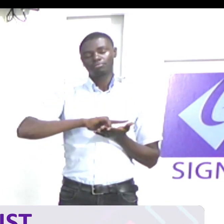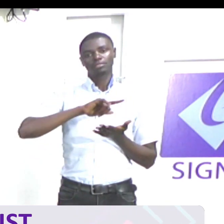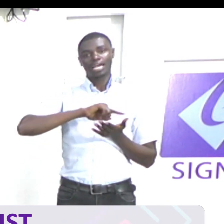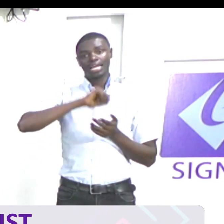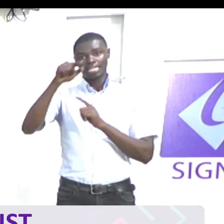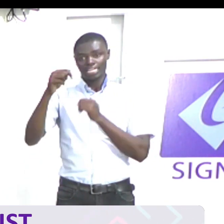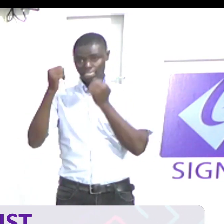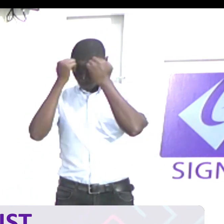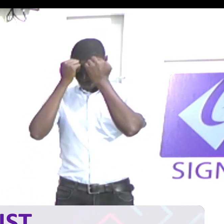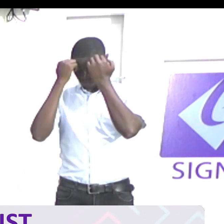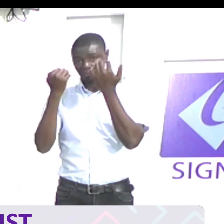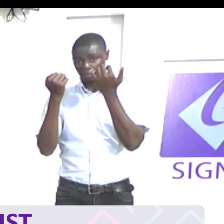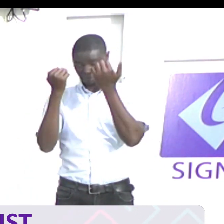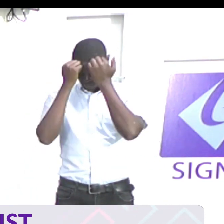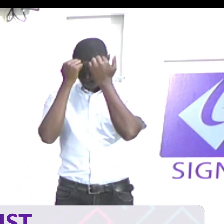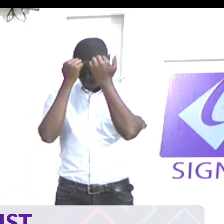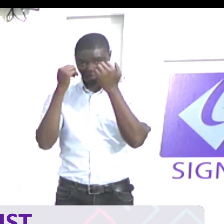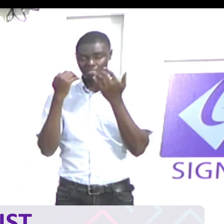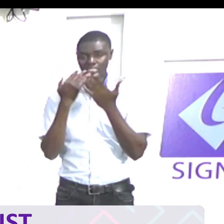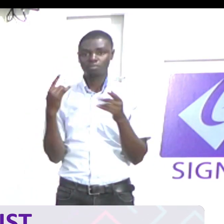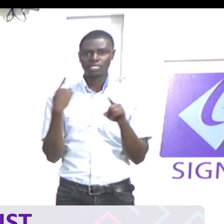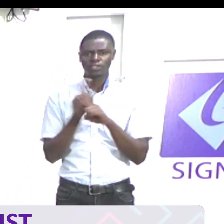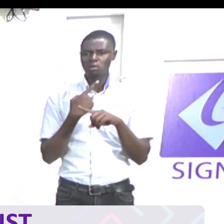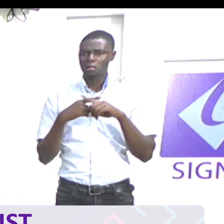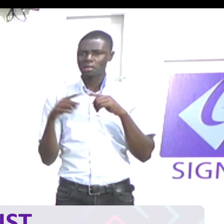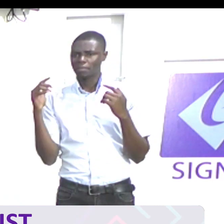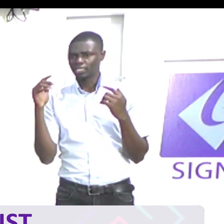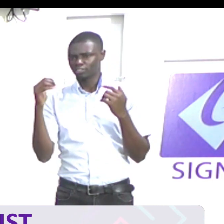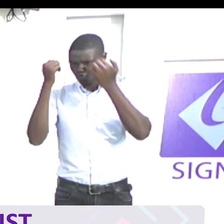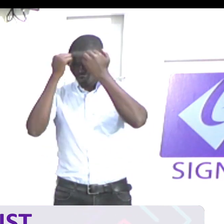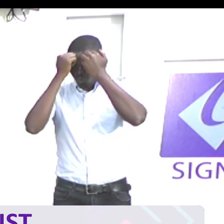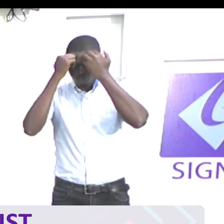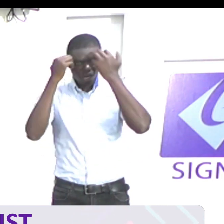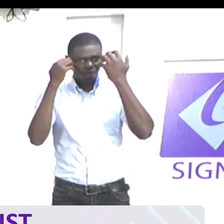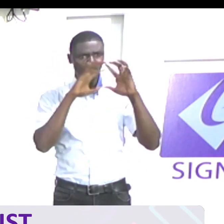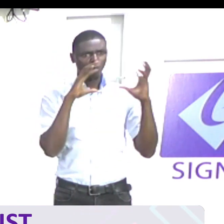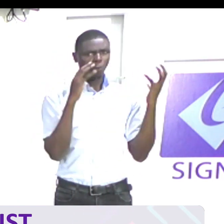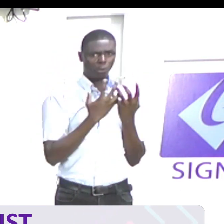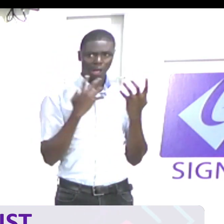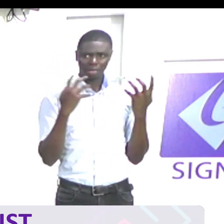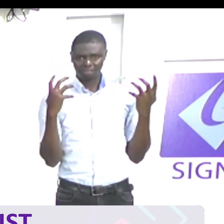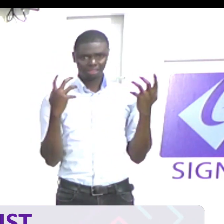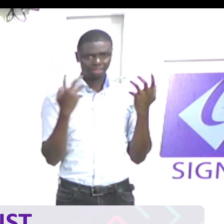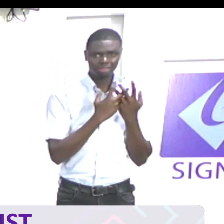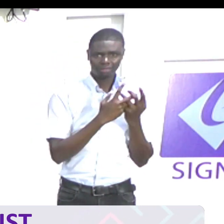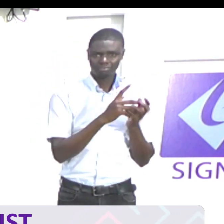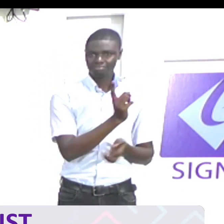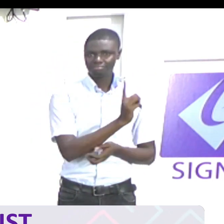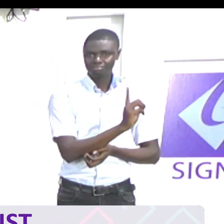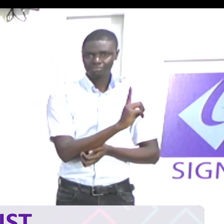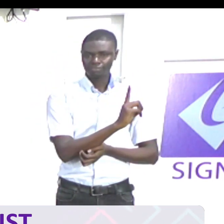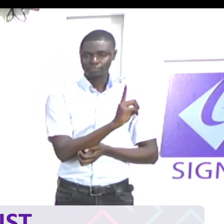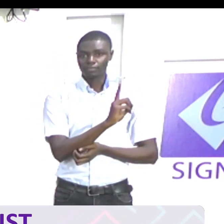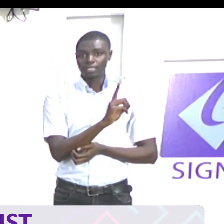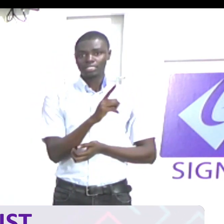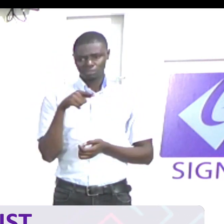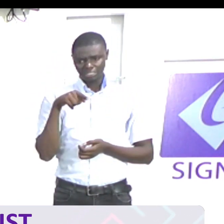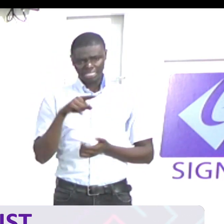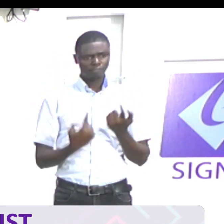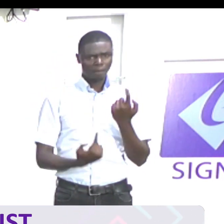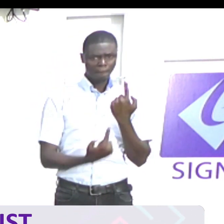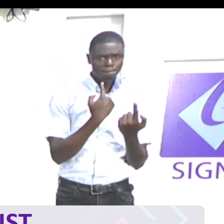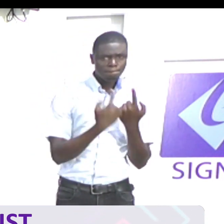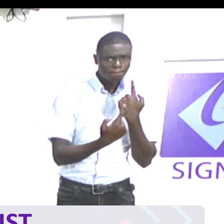did something different but then again I conform to the standards of the setting ya shule kama kawaida. Mimi ni mpishi